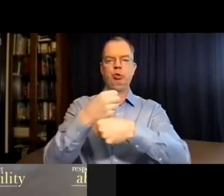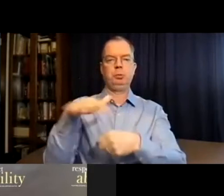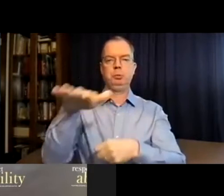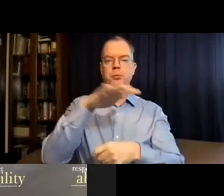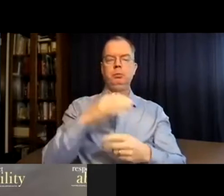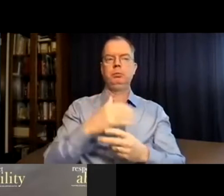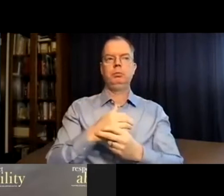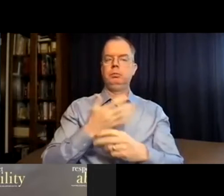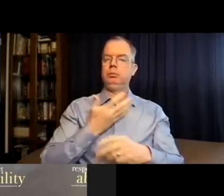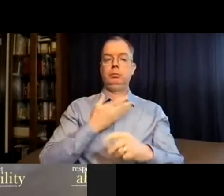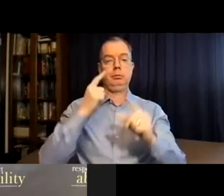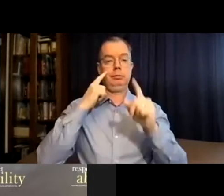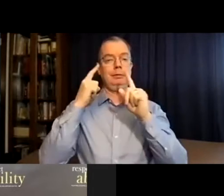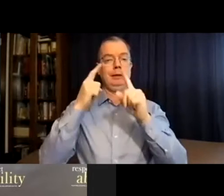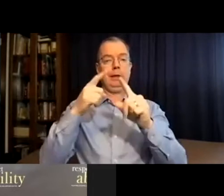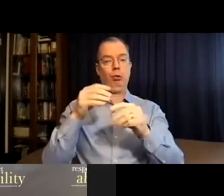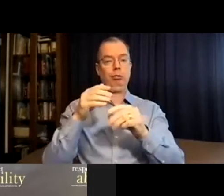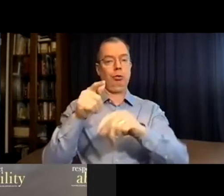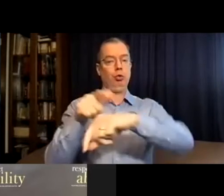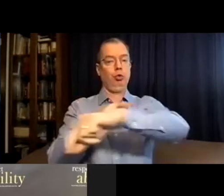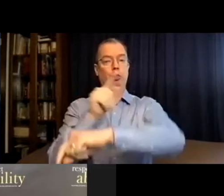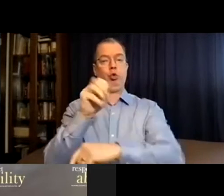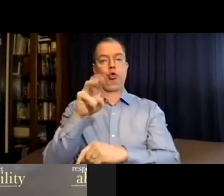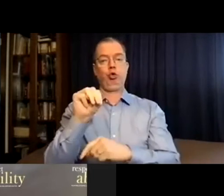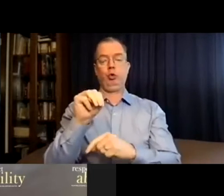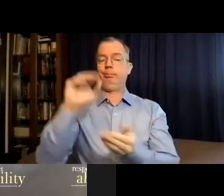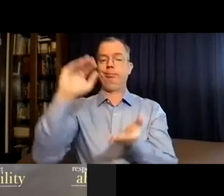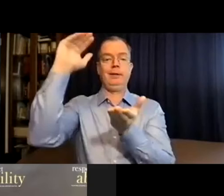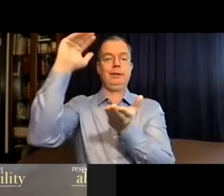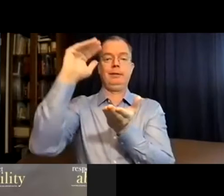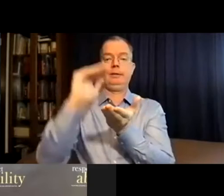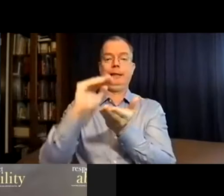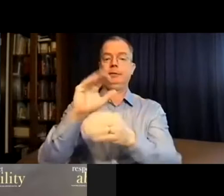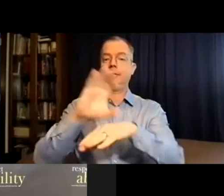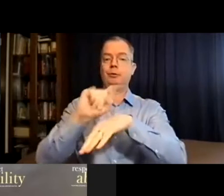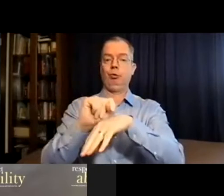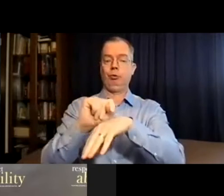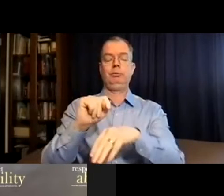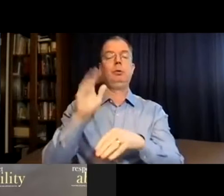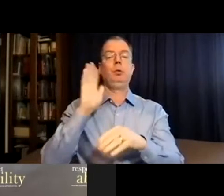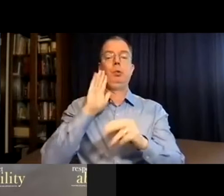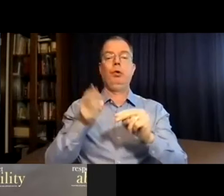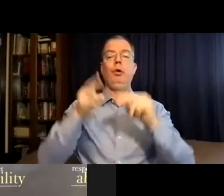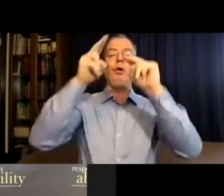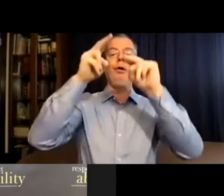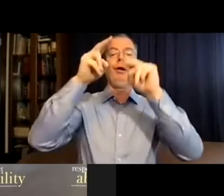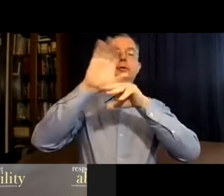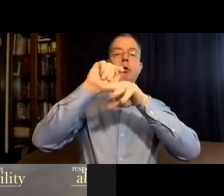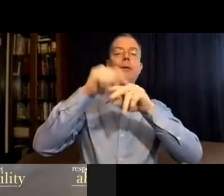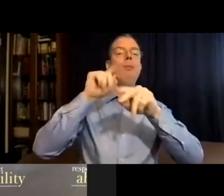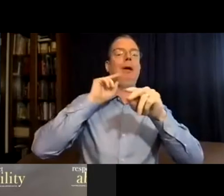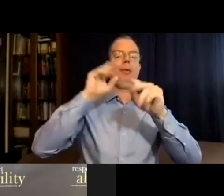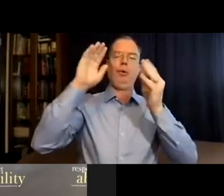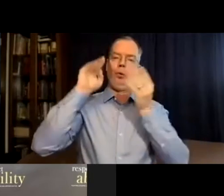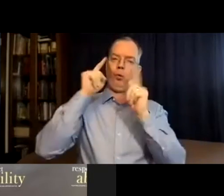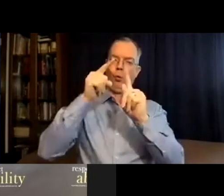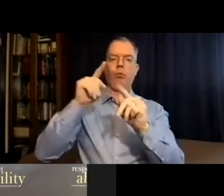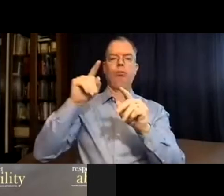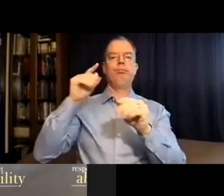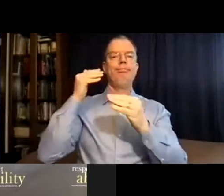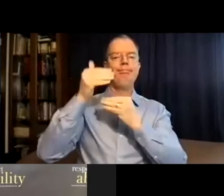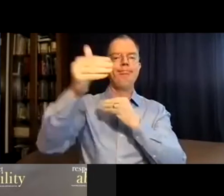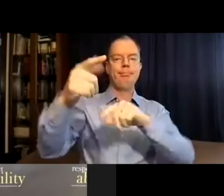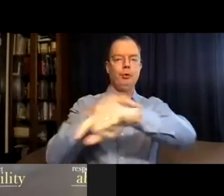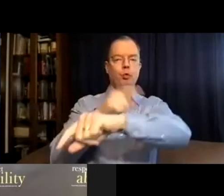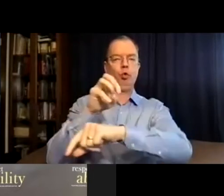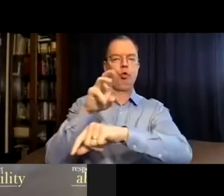shows, people in production. And my goal in the long term is to have